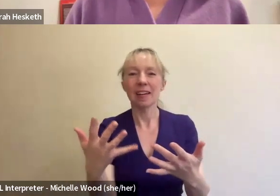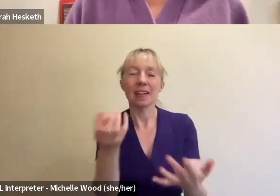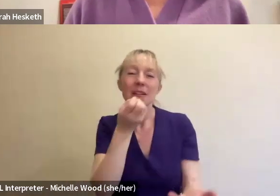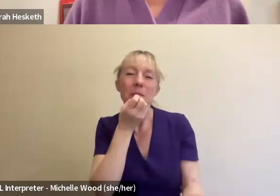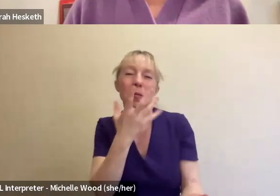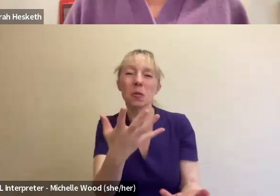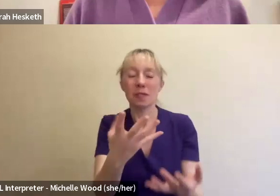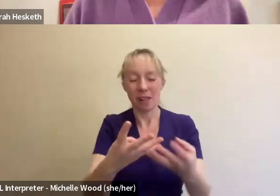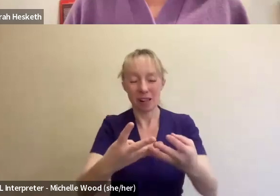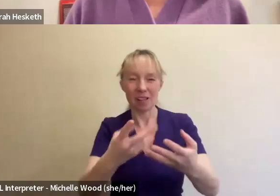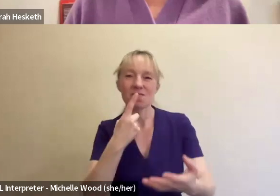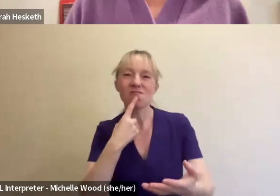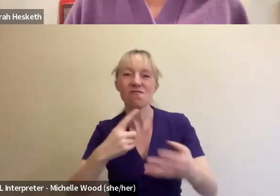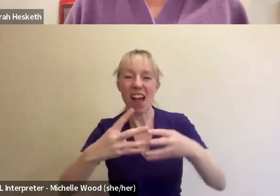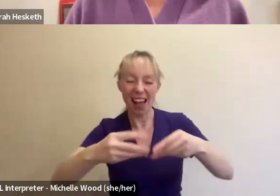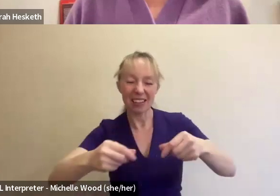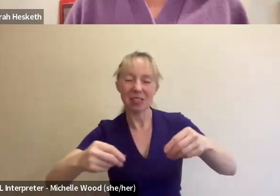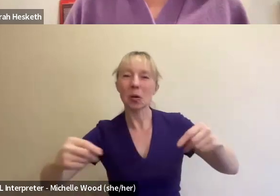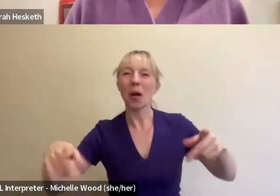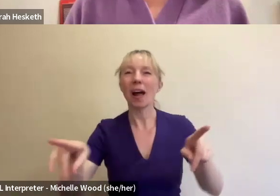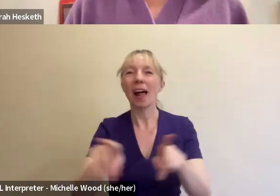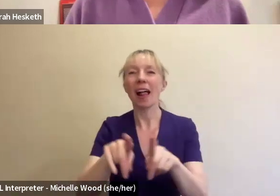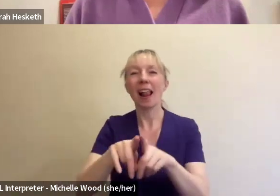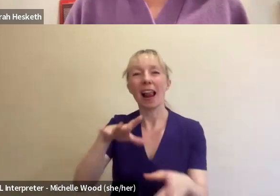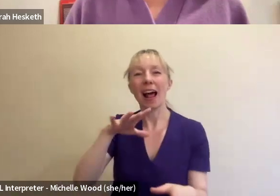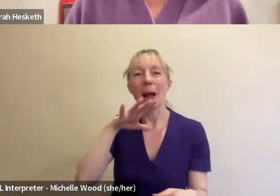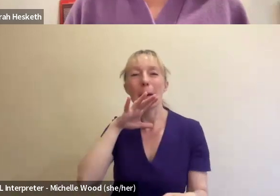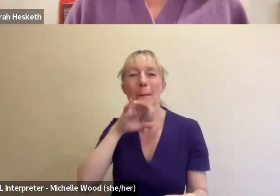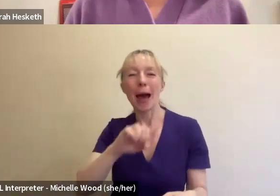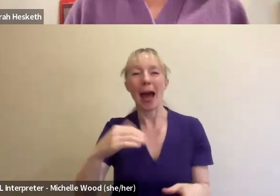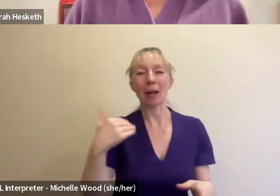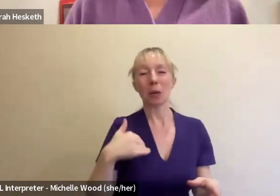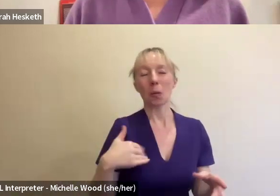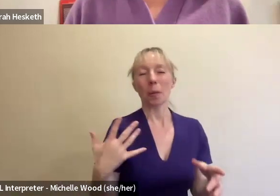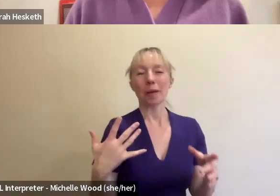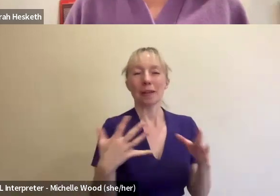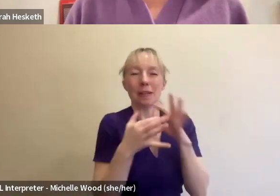reddish soil like a man and a woman bound together in love.